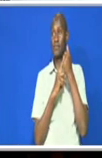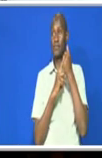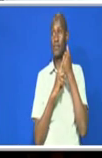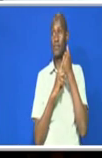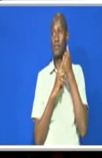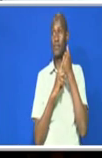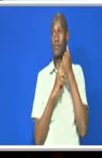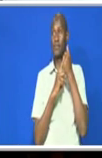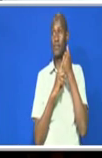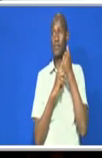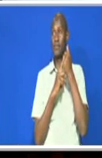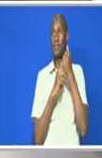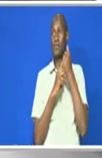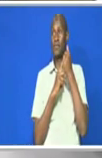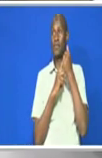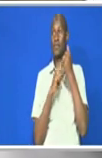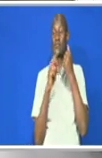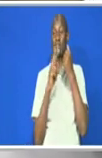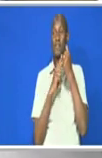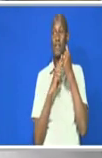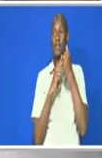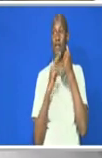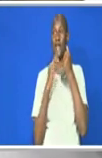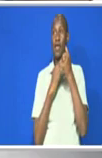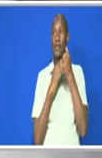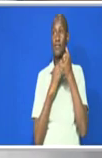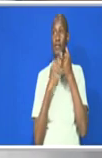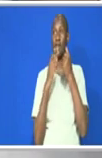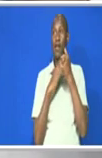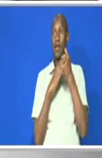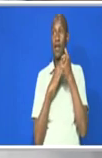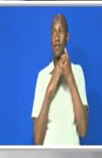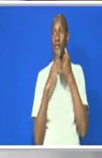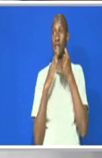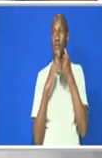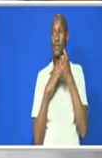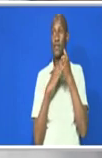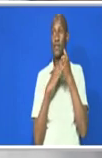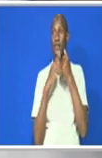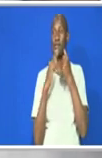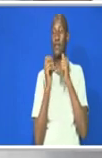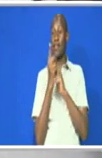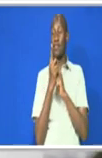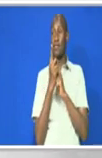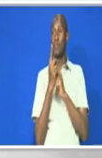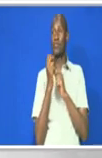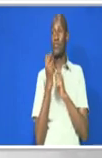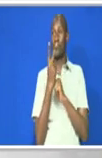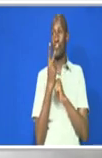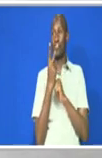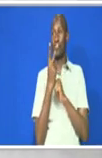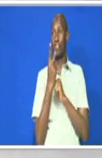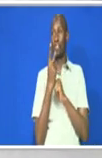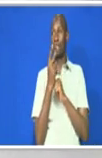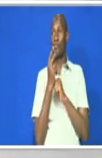6, you go 7, 8, 9, 10, 11, 12.